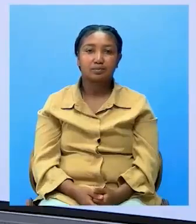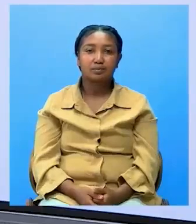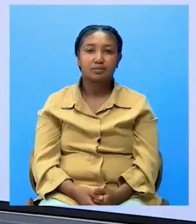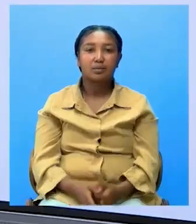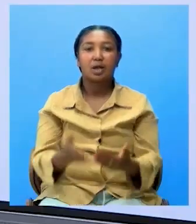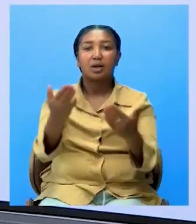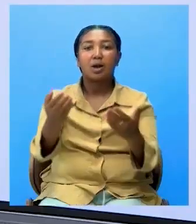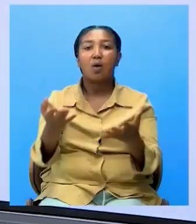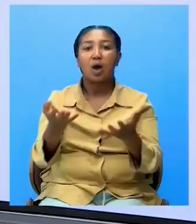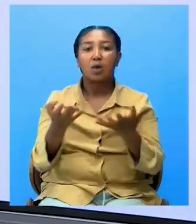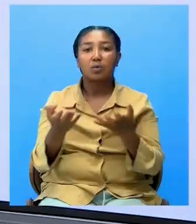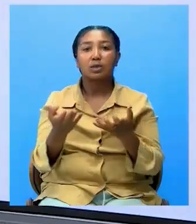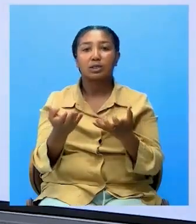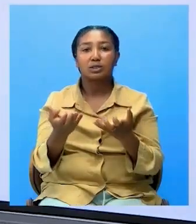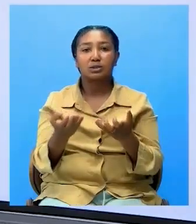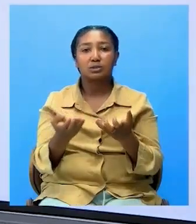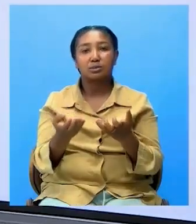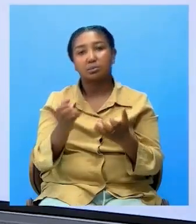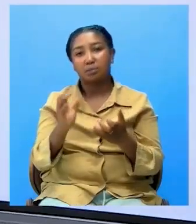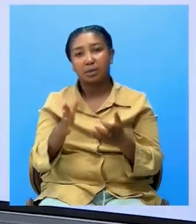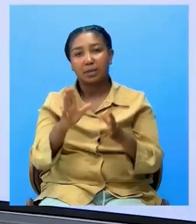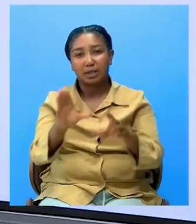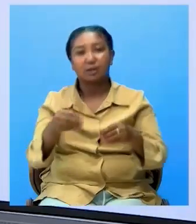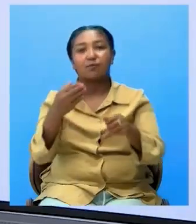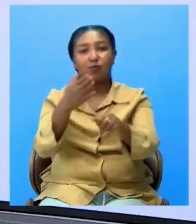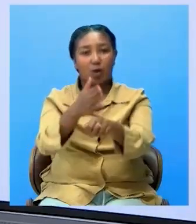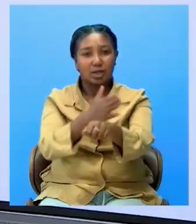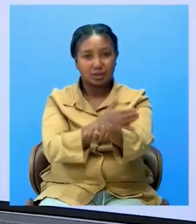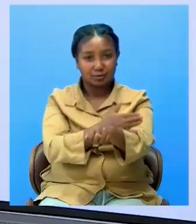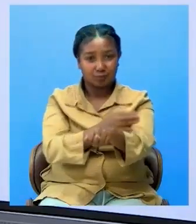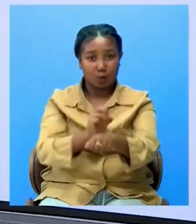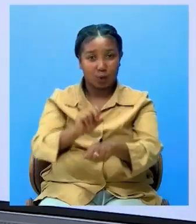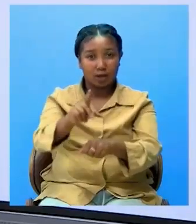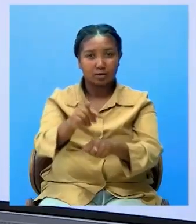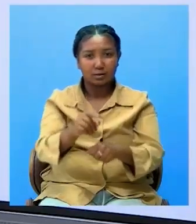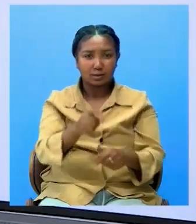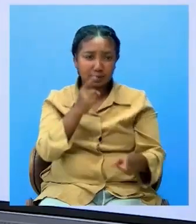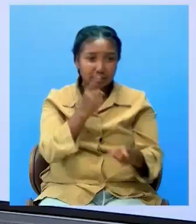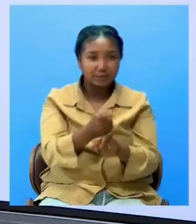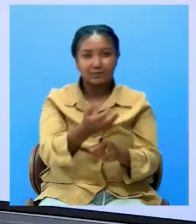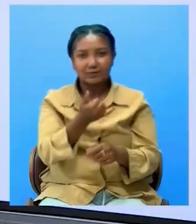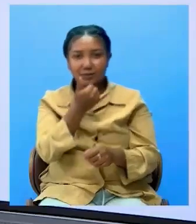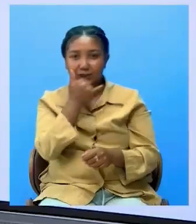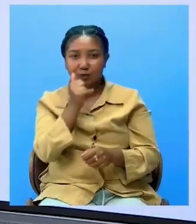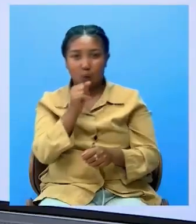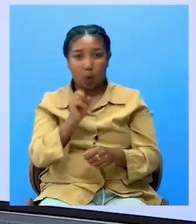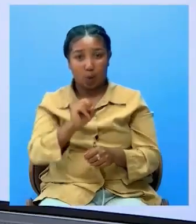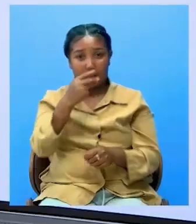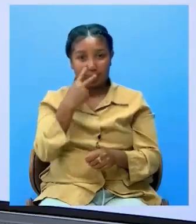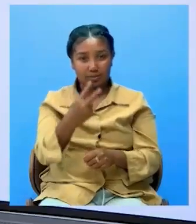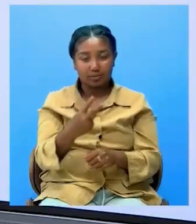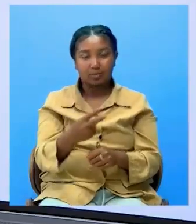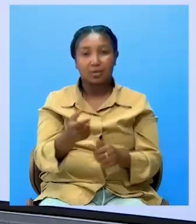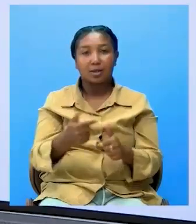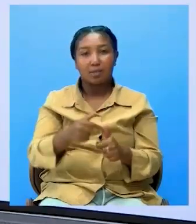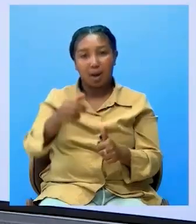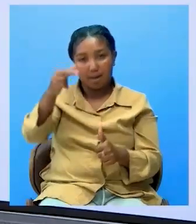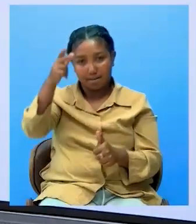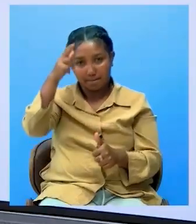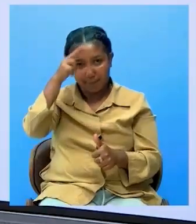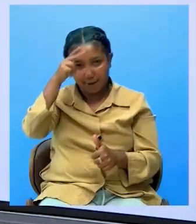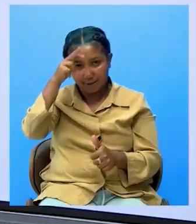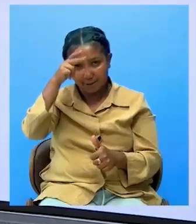now I want to maybe give correction. Check whether you are right or wrong. My